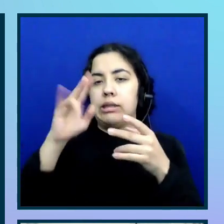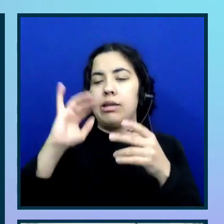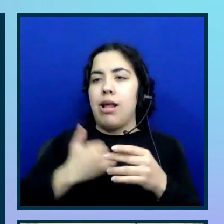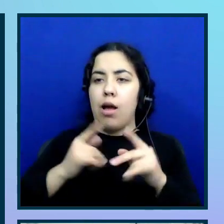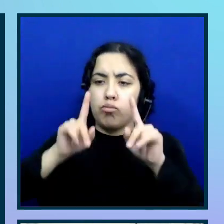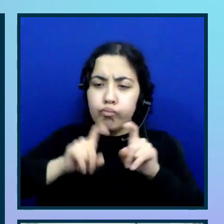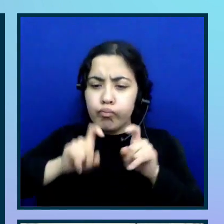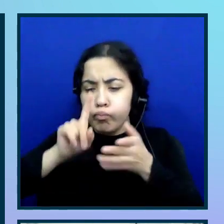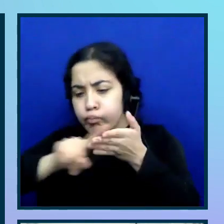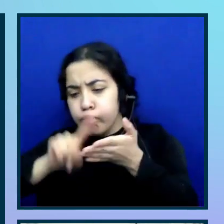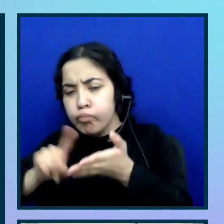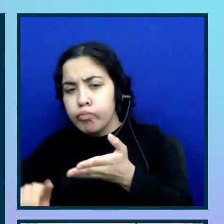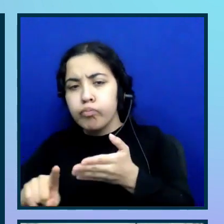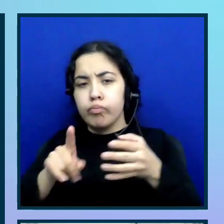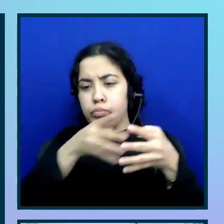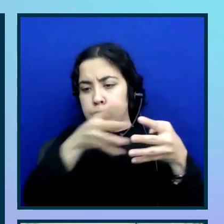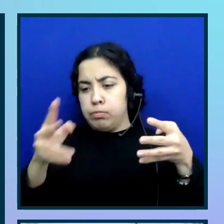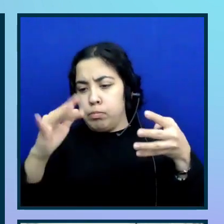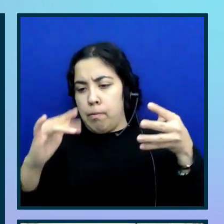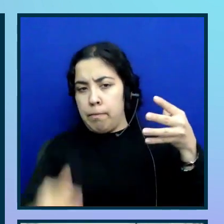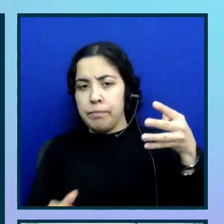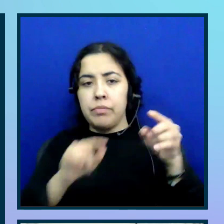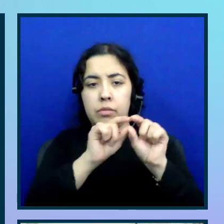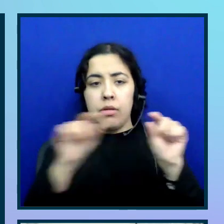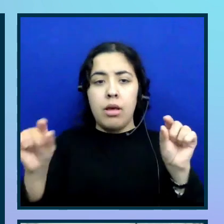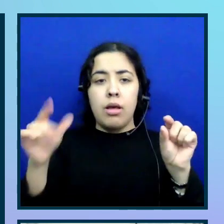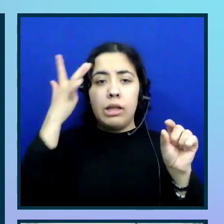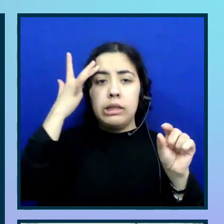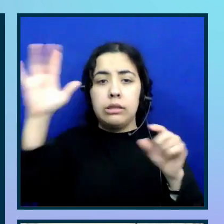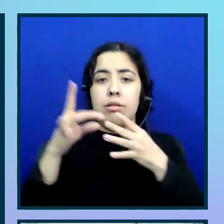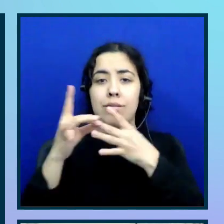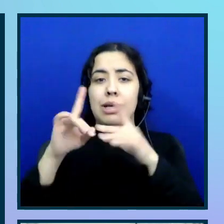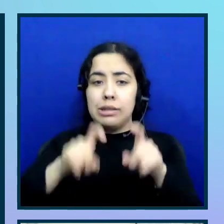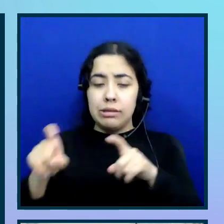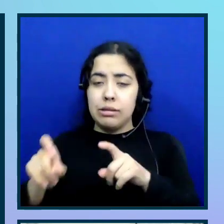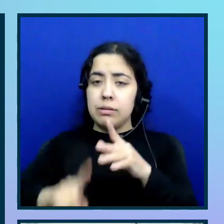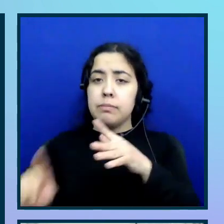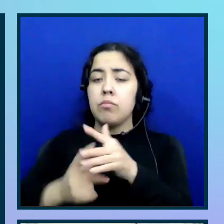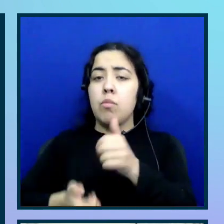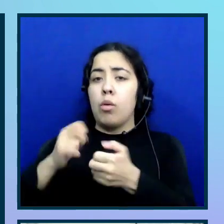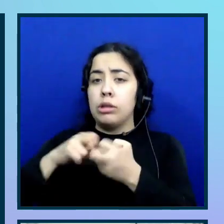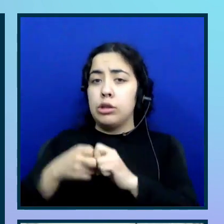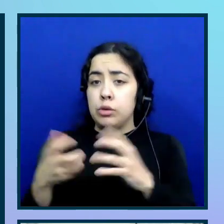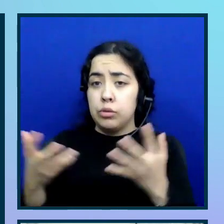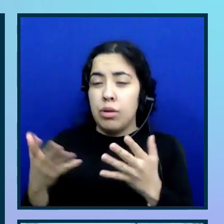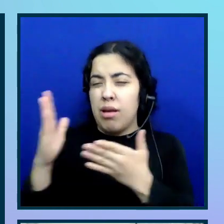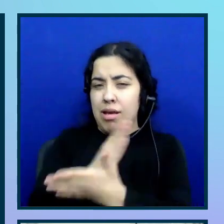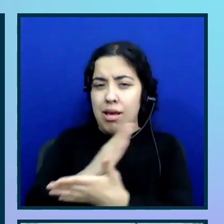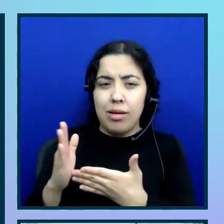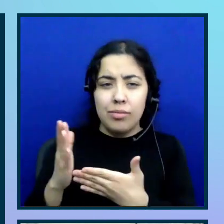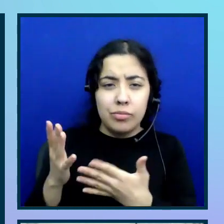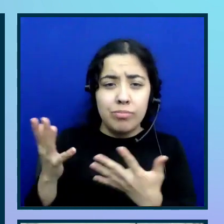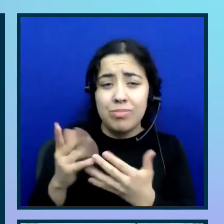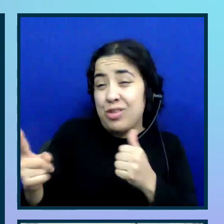do. The intelligent guided test that brings the most issues up right now on average is